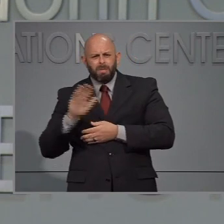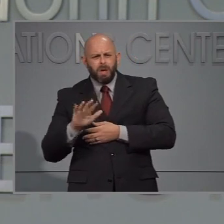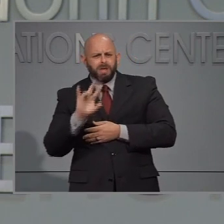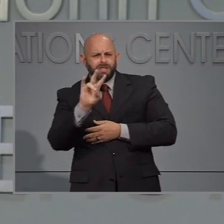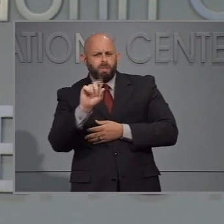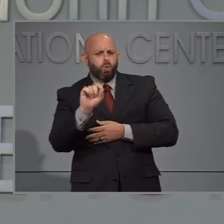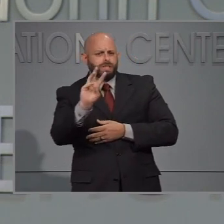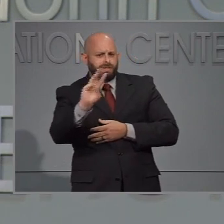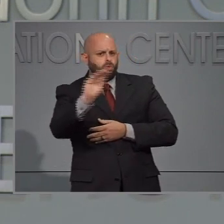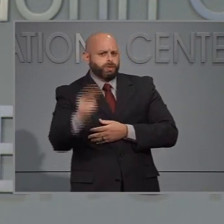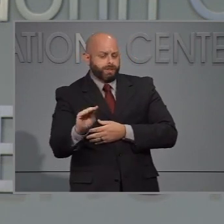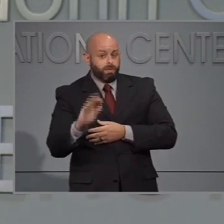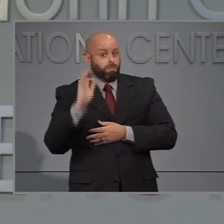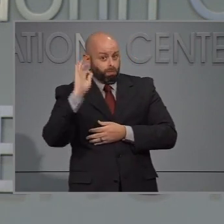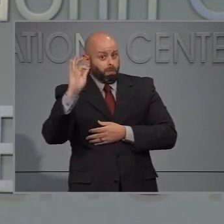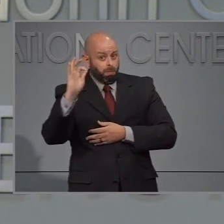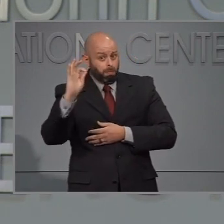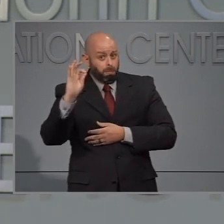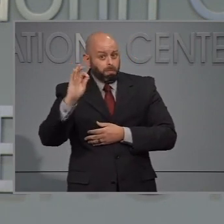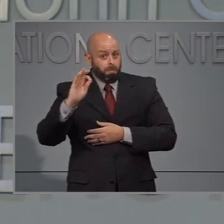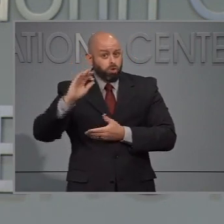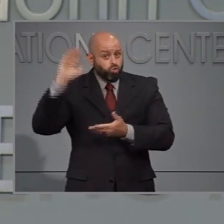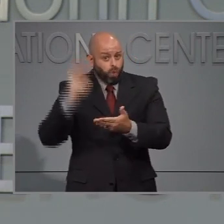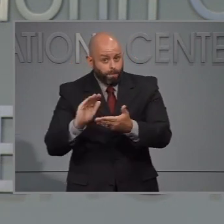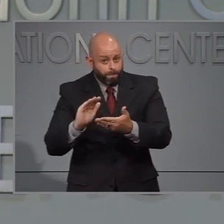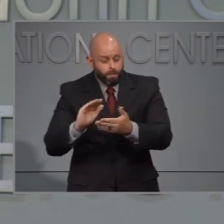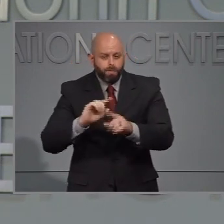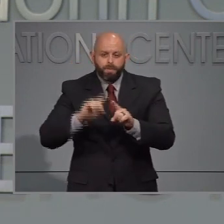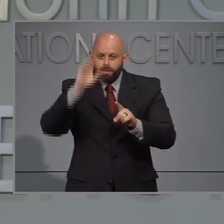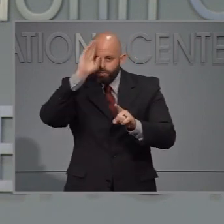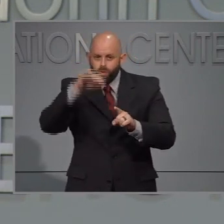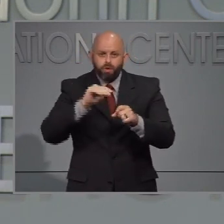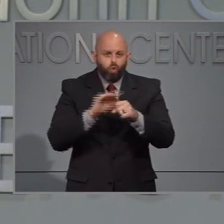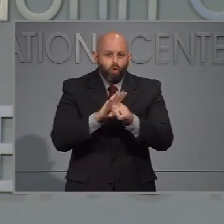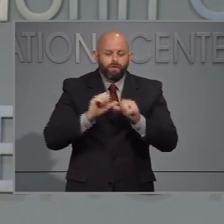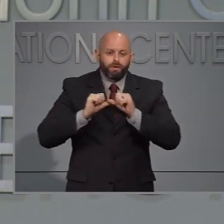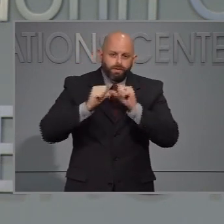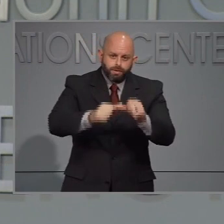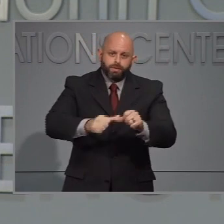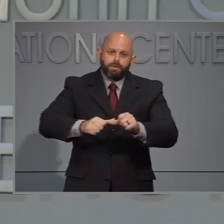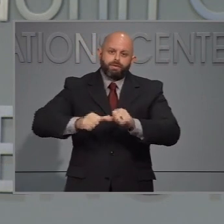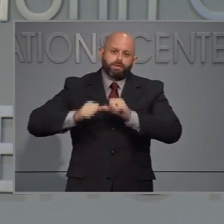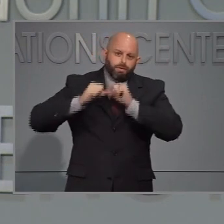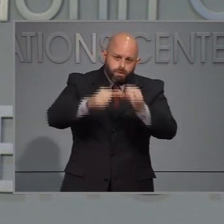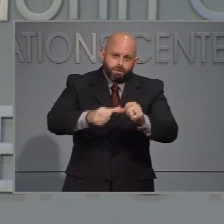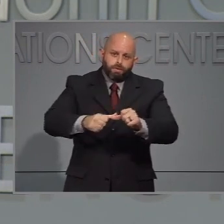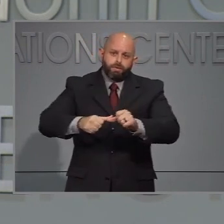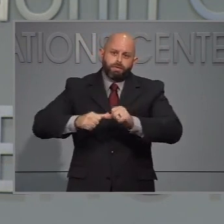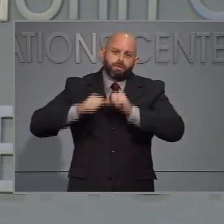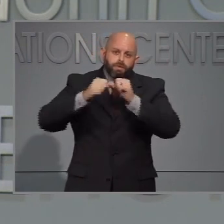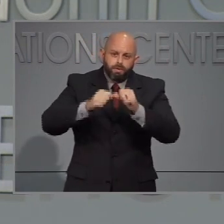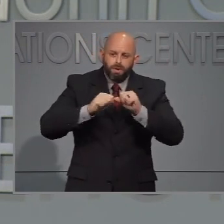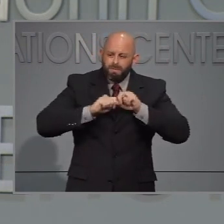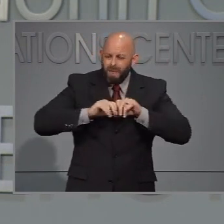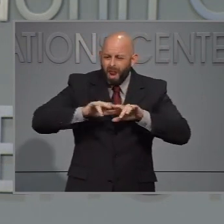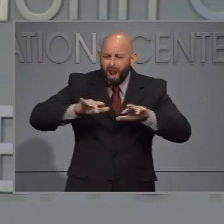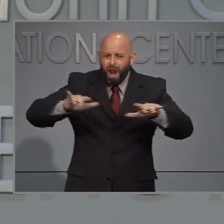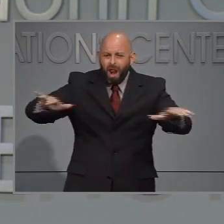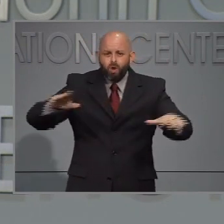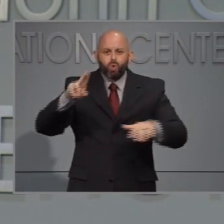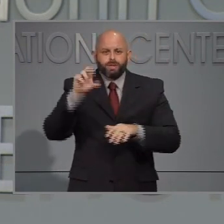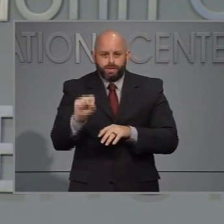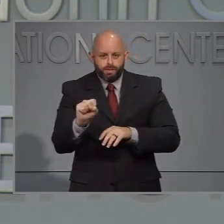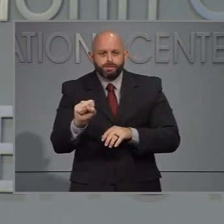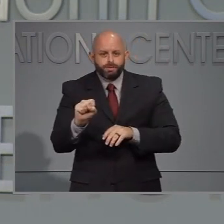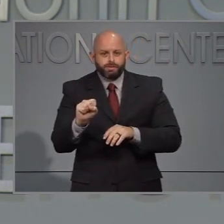however, that this pandemic is continuing to ravage across our country and that it's going